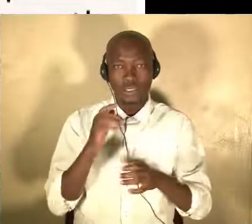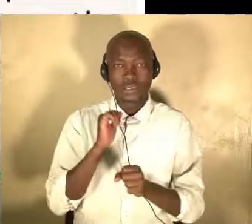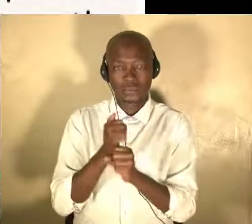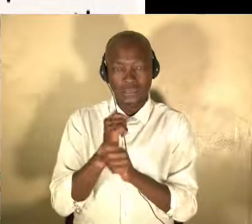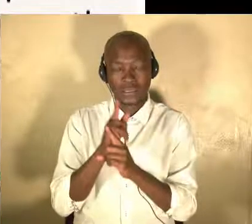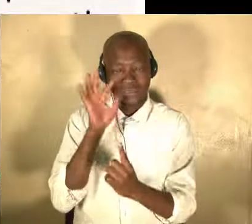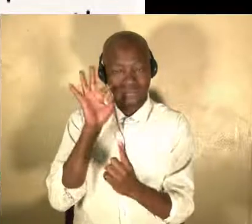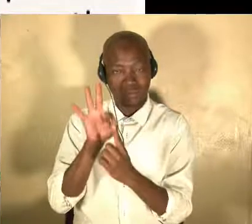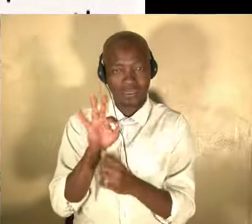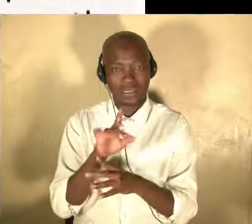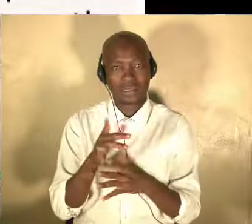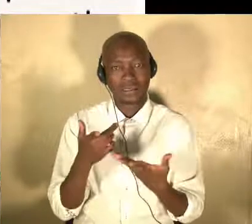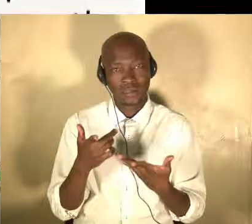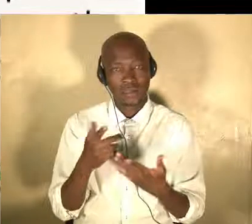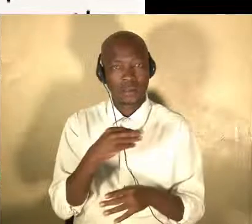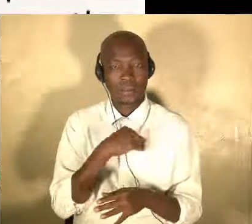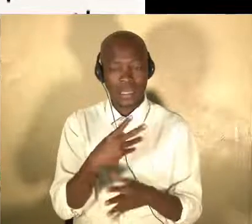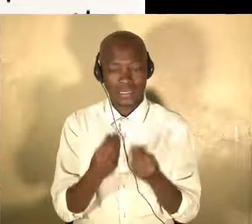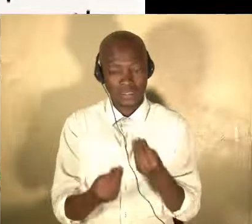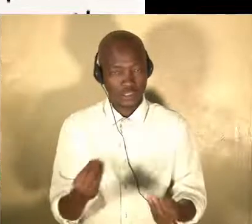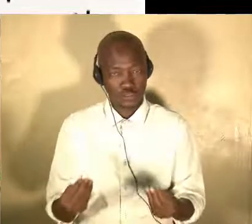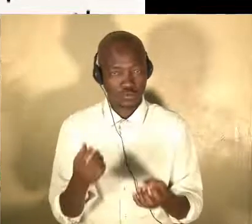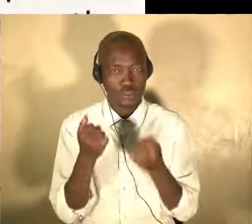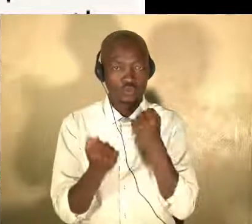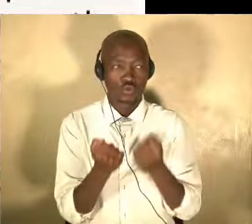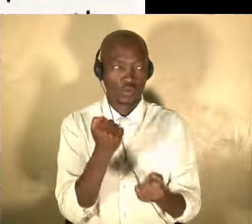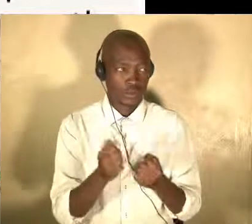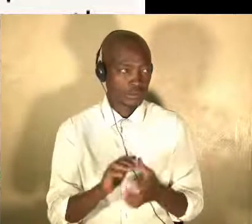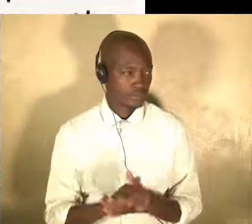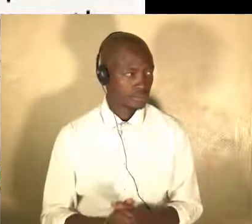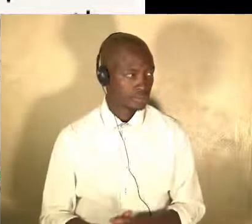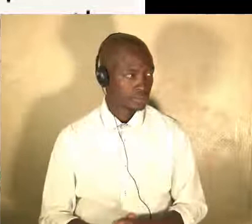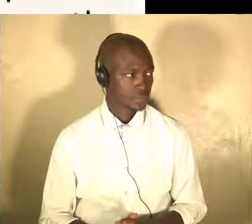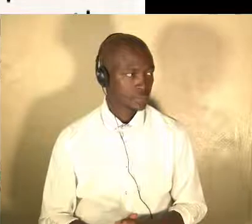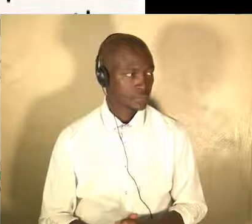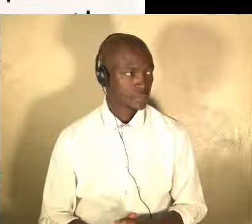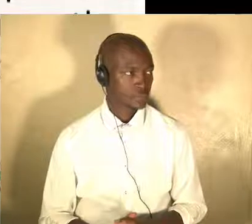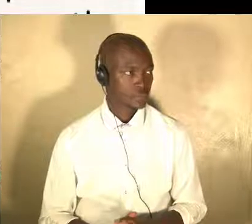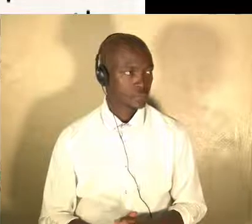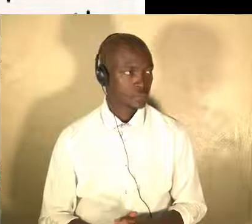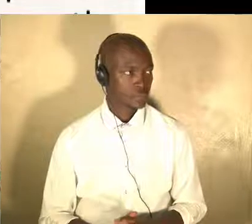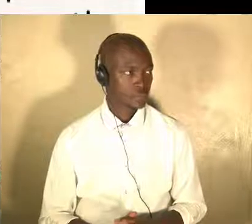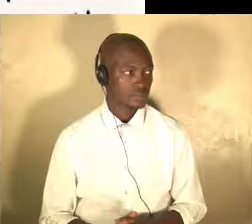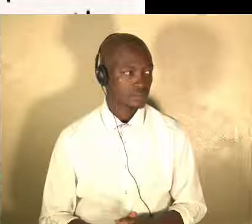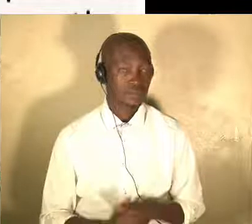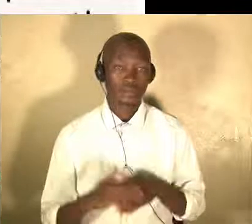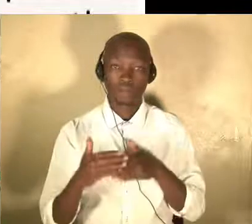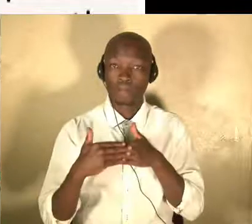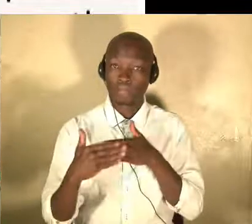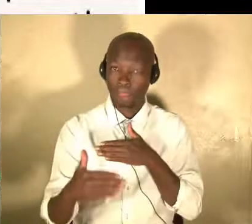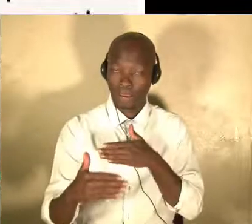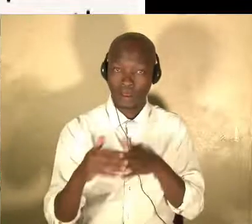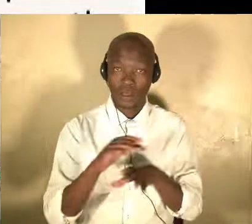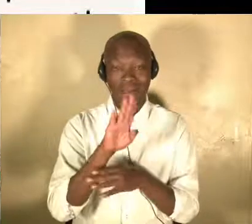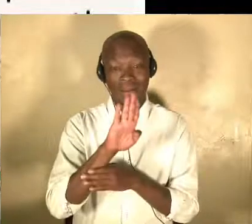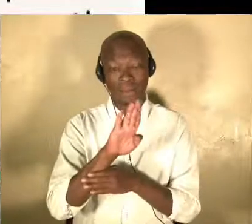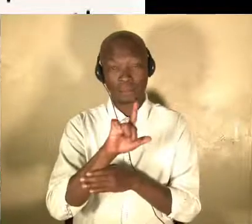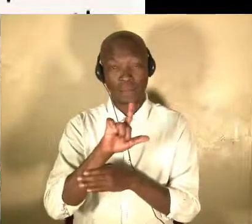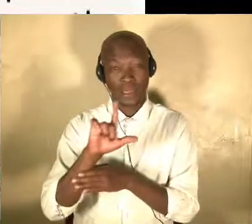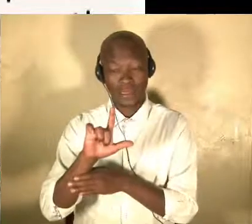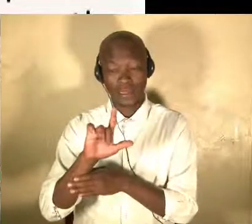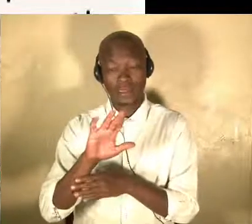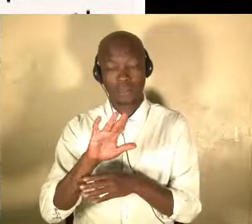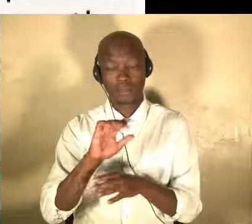appropriately by the children's courts. And furthermore, the bill also makes a